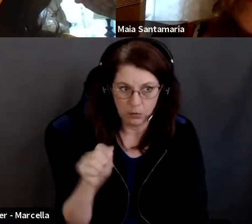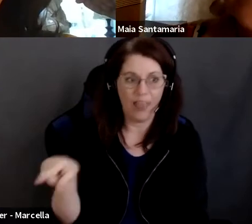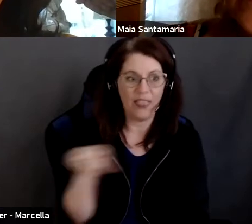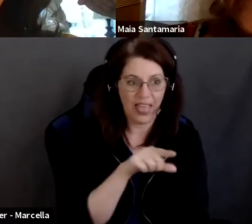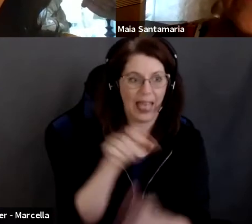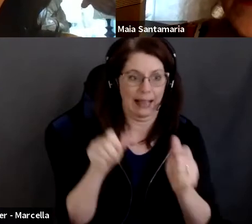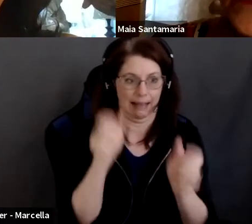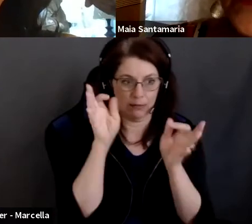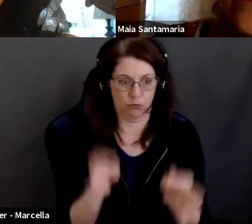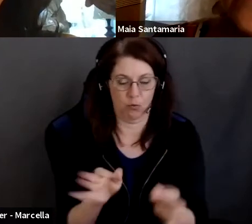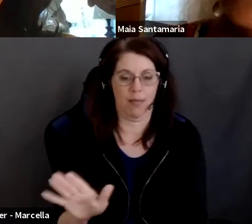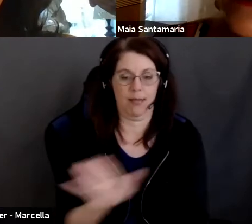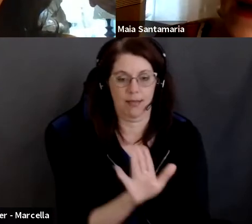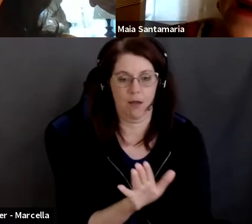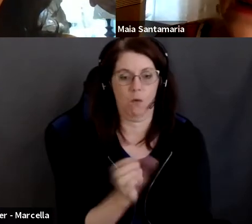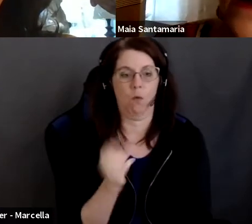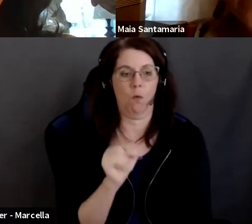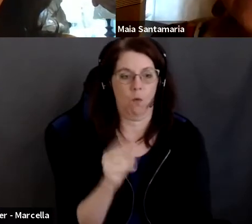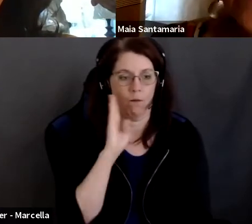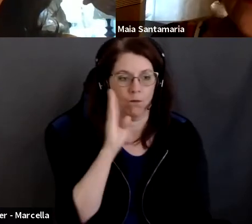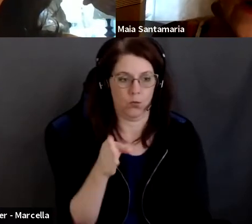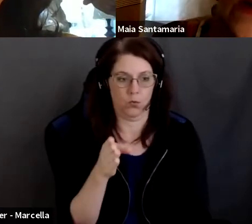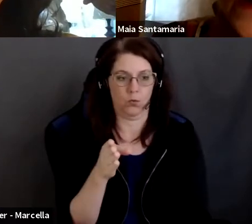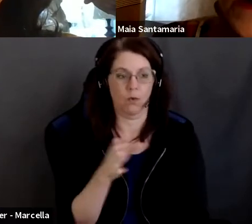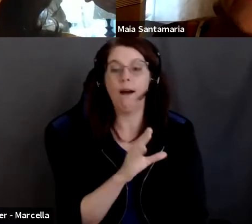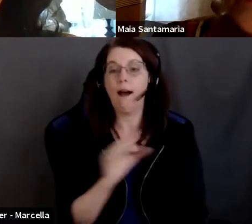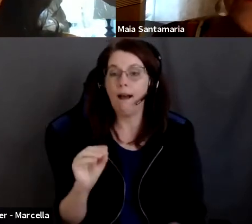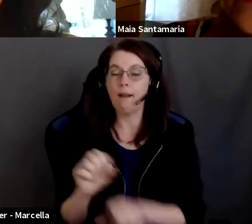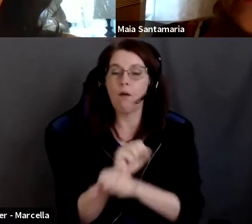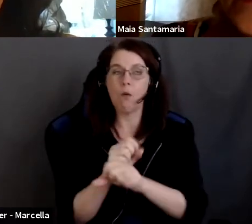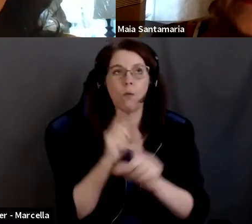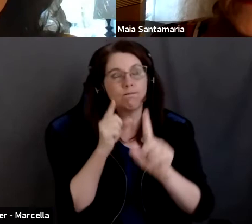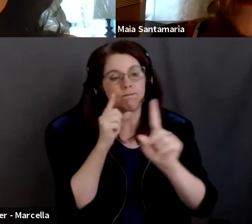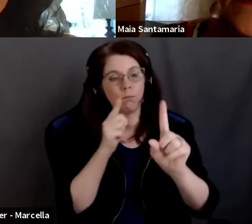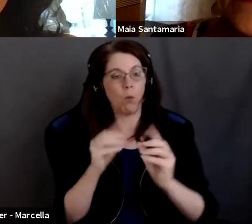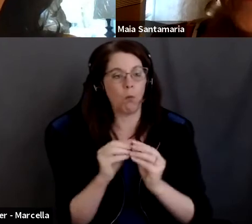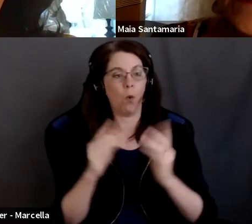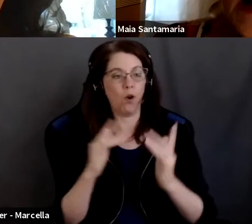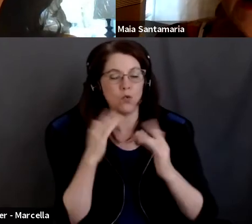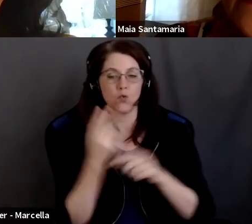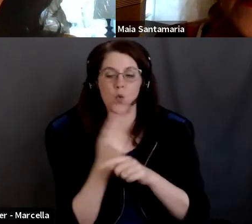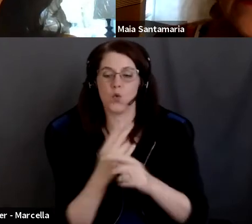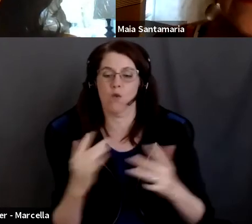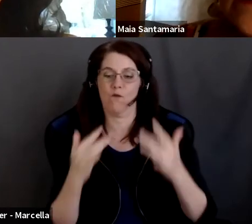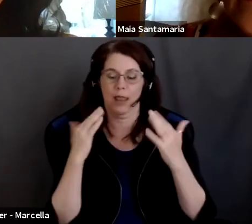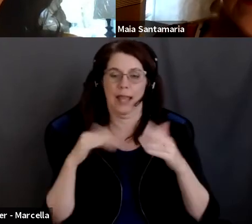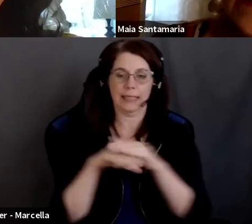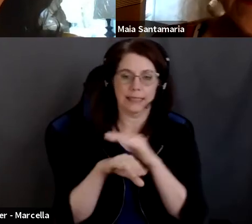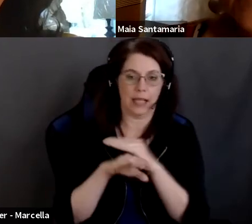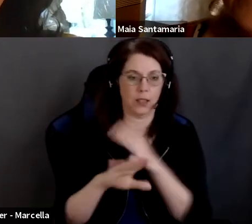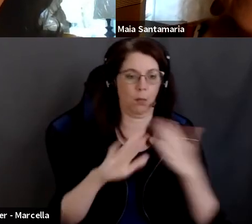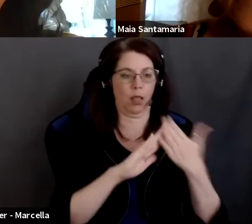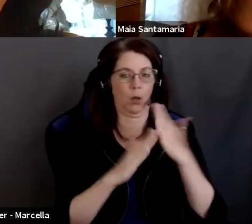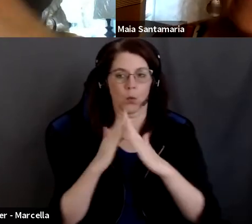and determine their own future, and to work towards a more user-friendly, accessible